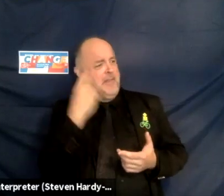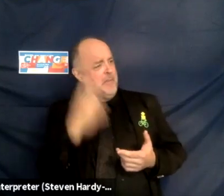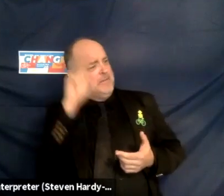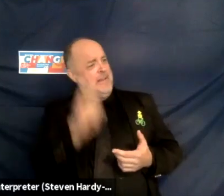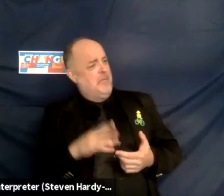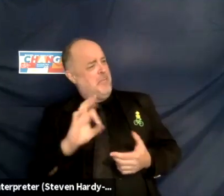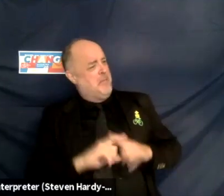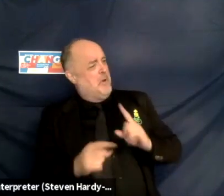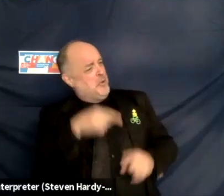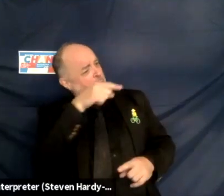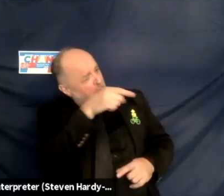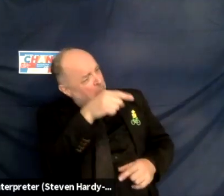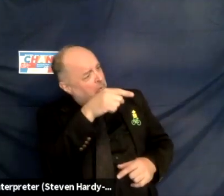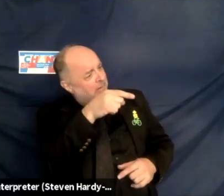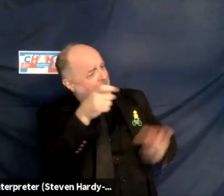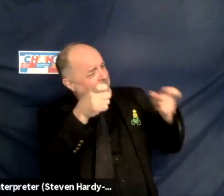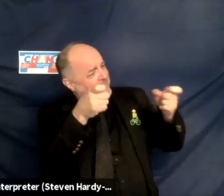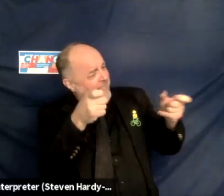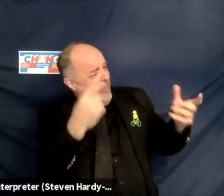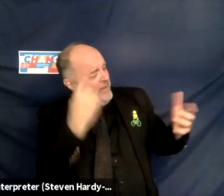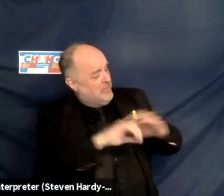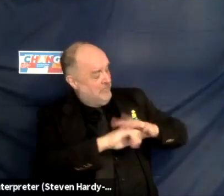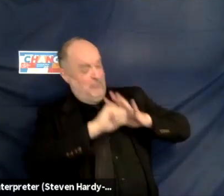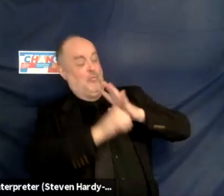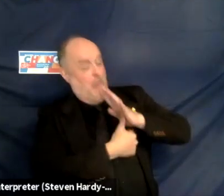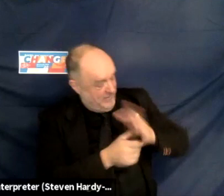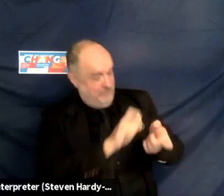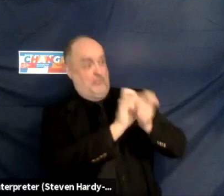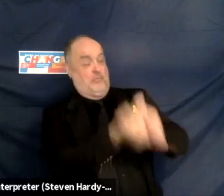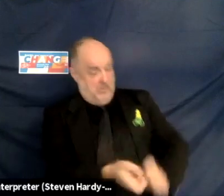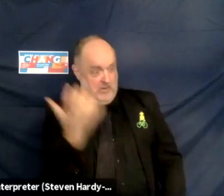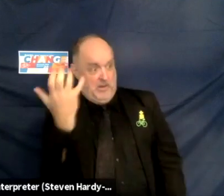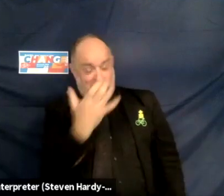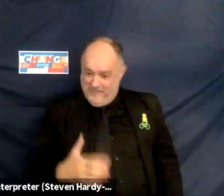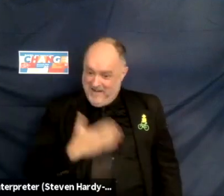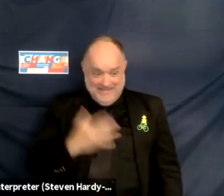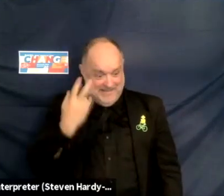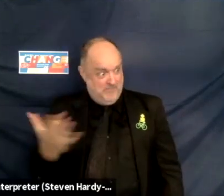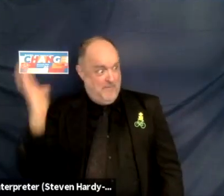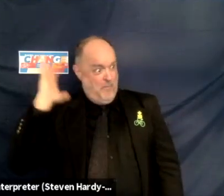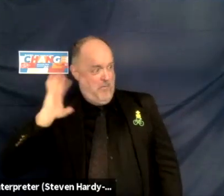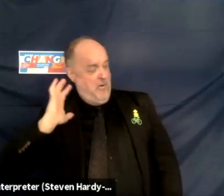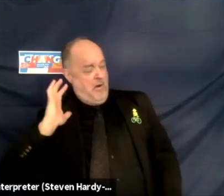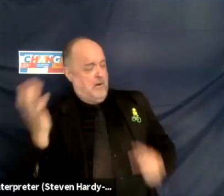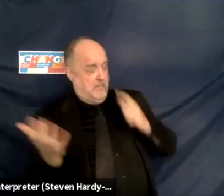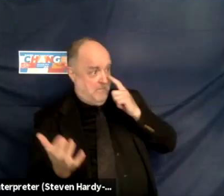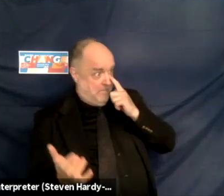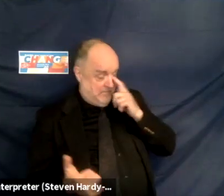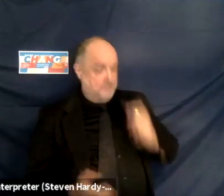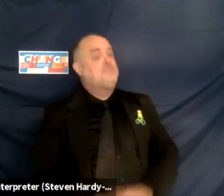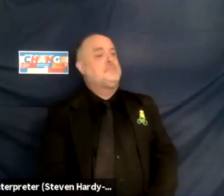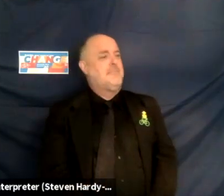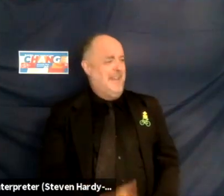oversaw some impressive changes that we got to see. We were really, really happy to see those things happen as they were going, and